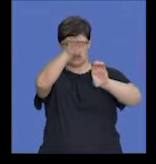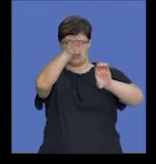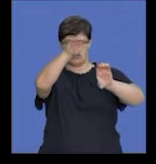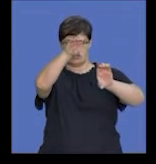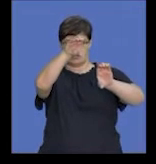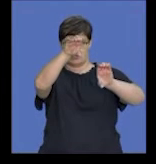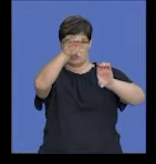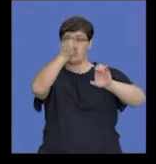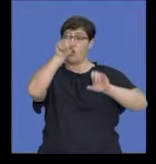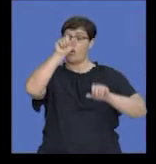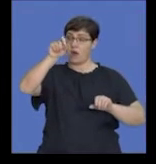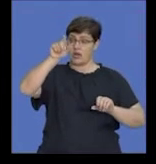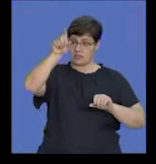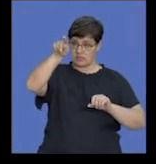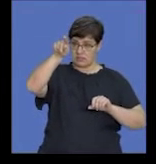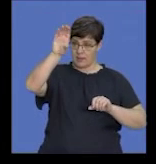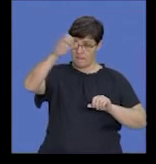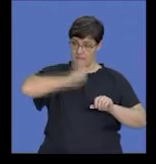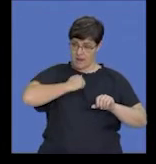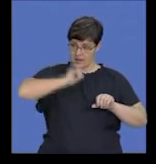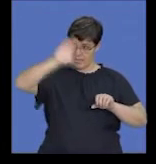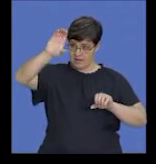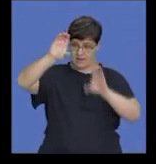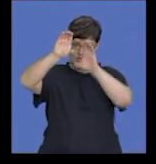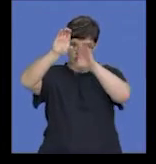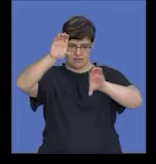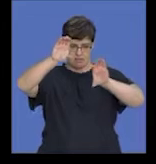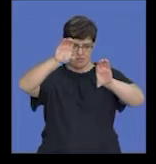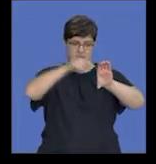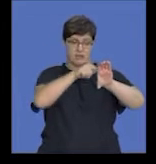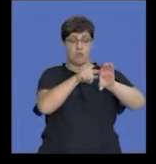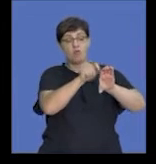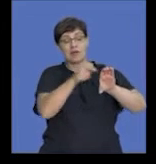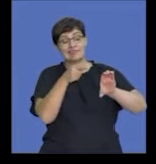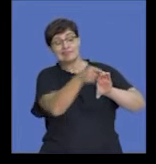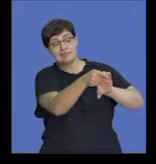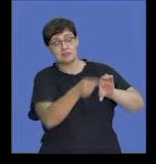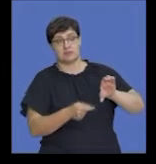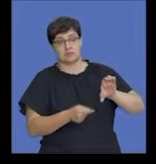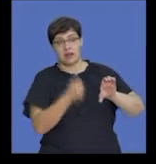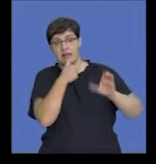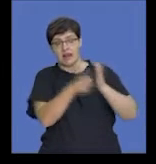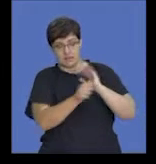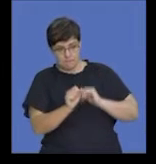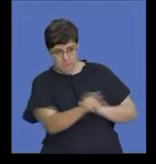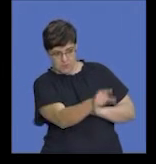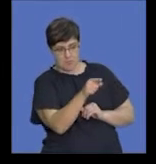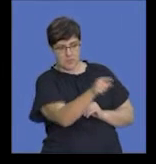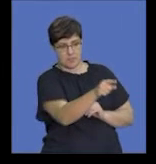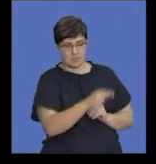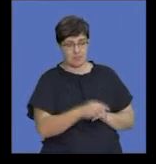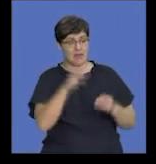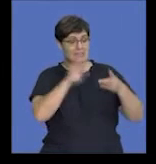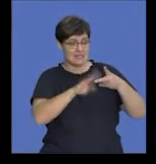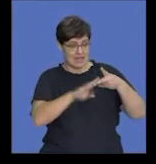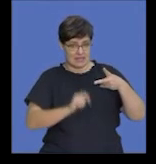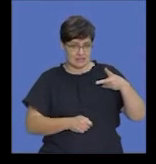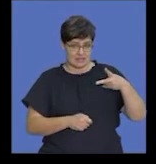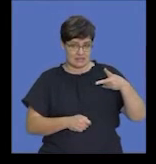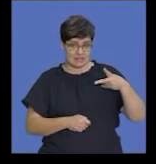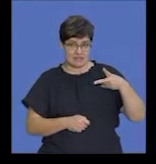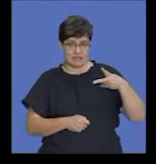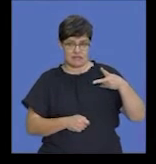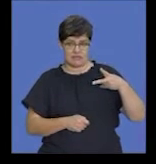are writing to should go there. Okay. So, that's your second address. Okay. So, this